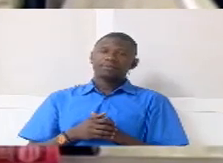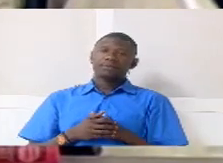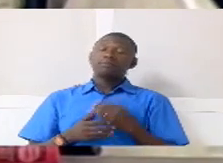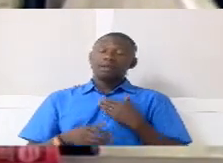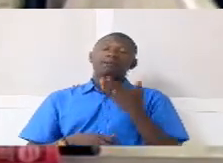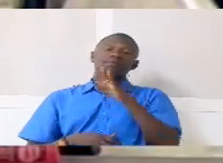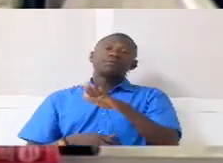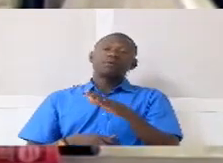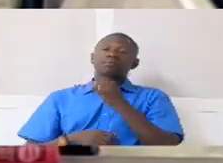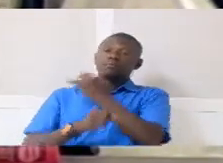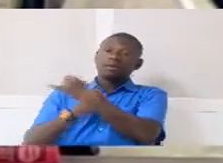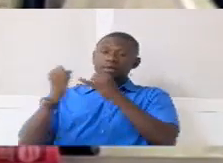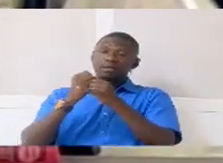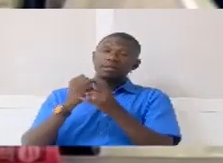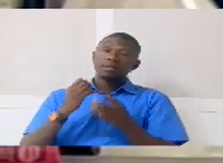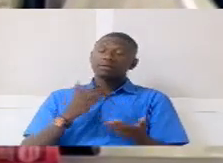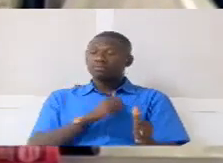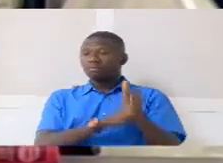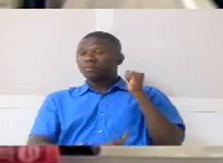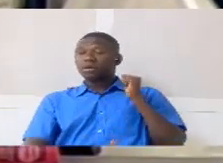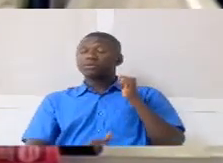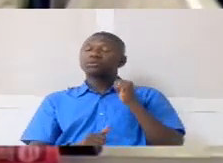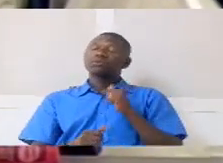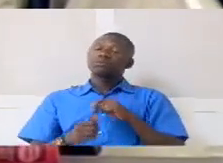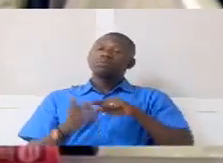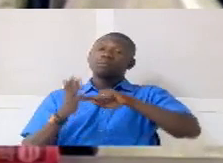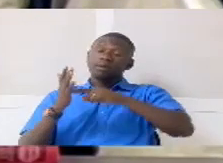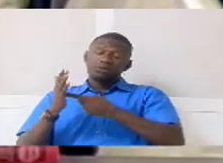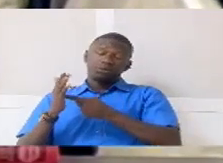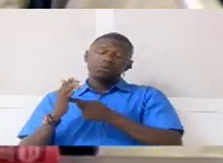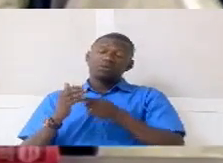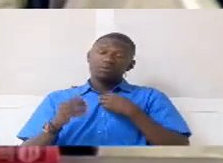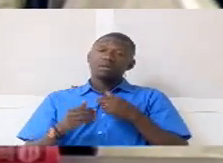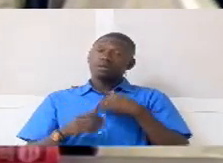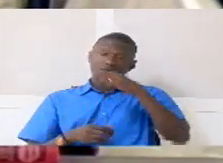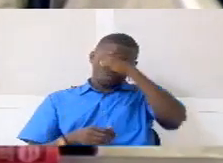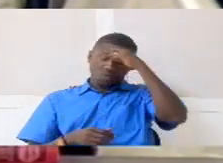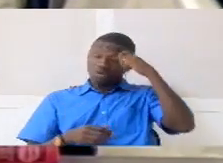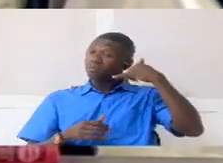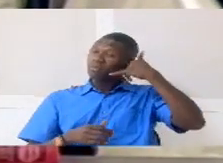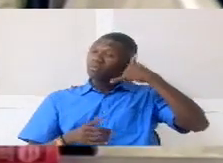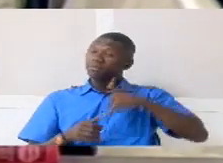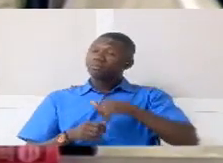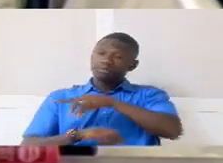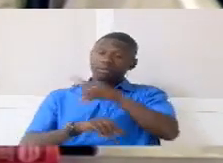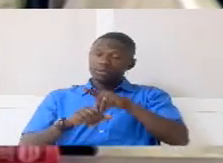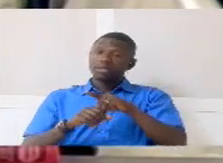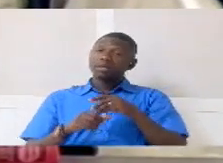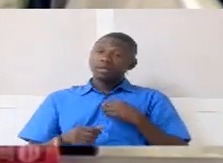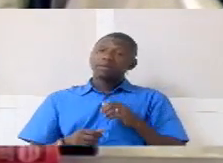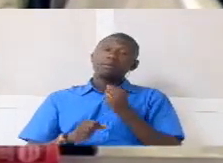na Mile 2 bring inketa in charge of the reception auto yena yenke sub inspector di volon POD principal